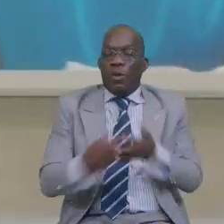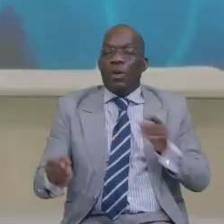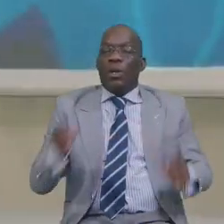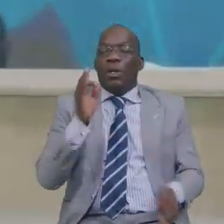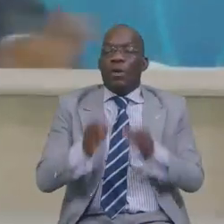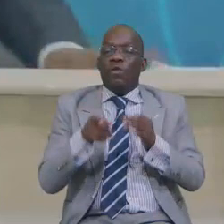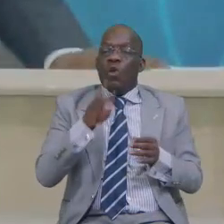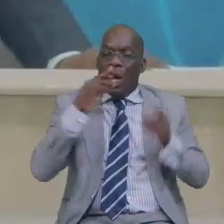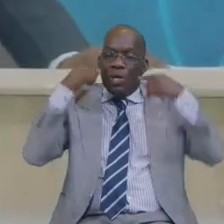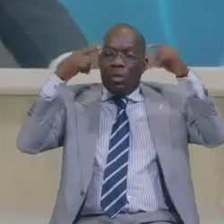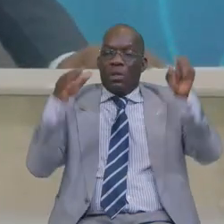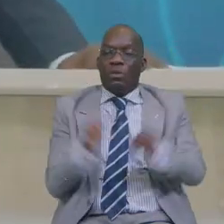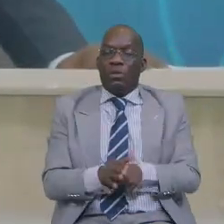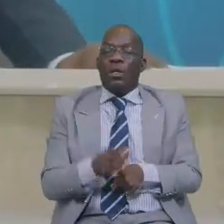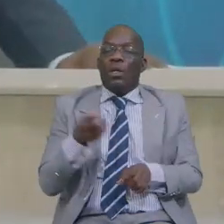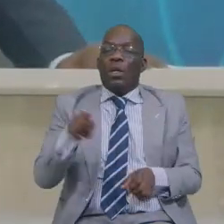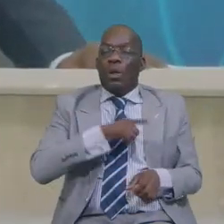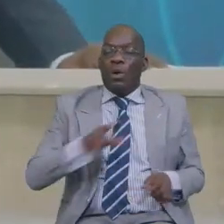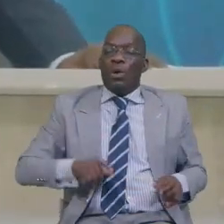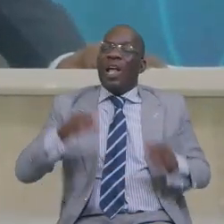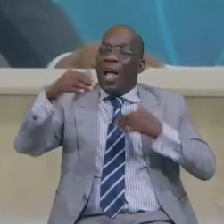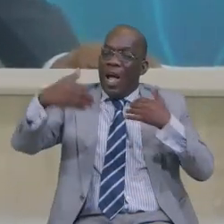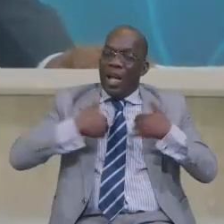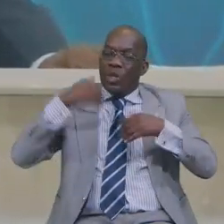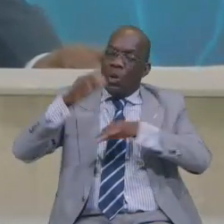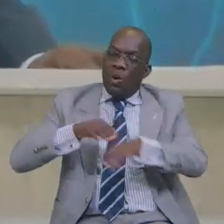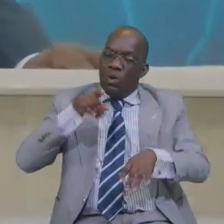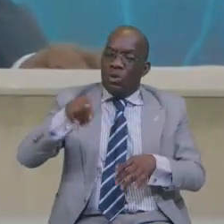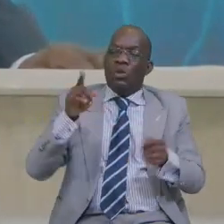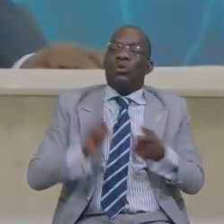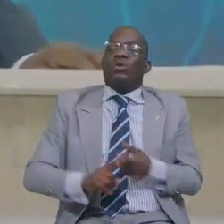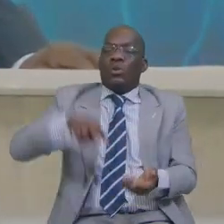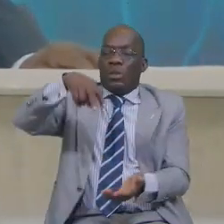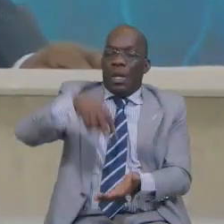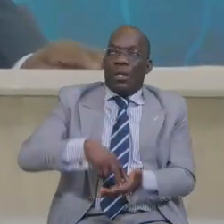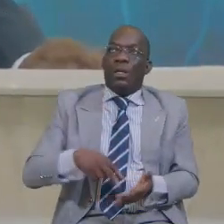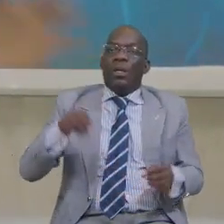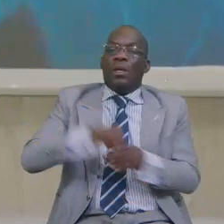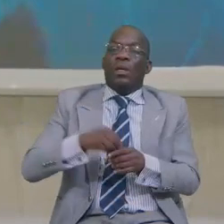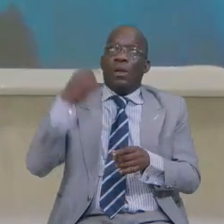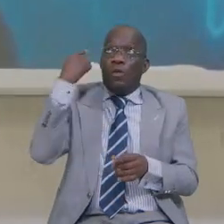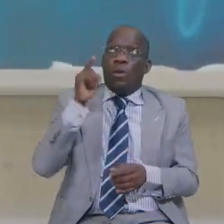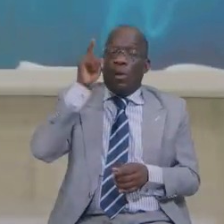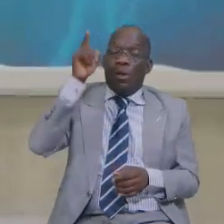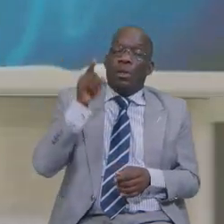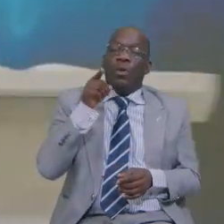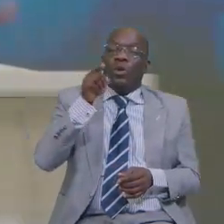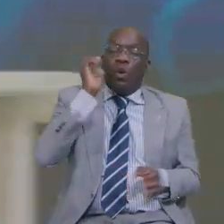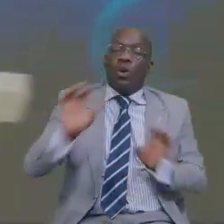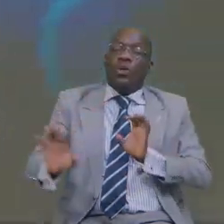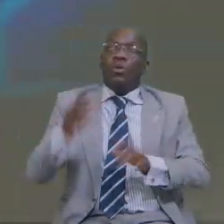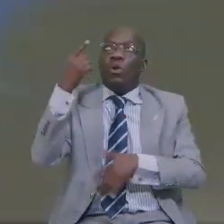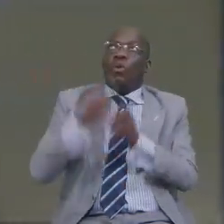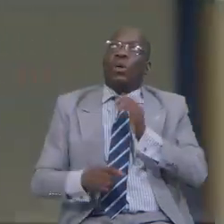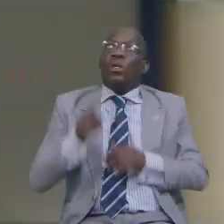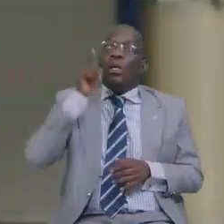you will stand in for him, that you will do what he would have been doing, and you will be